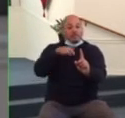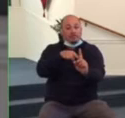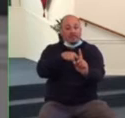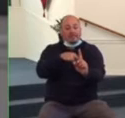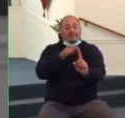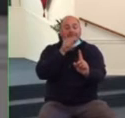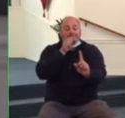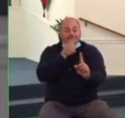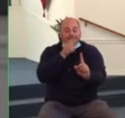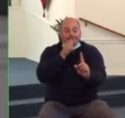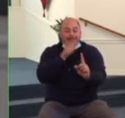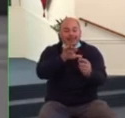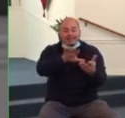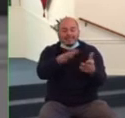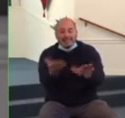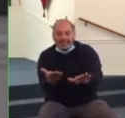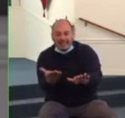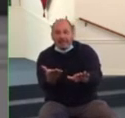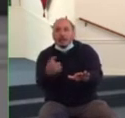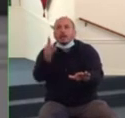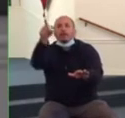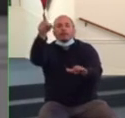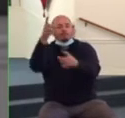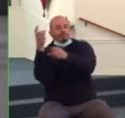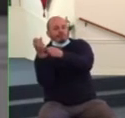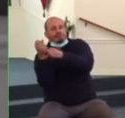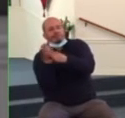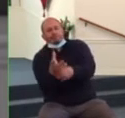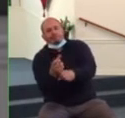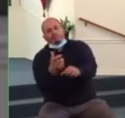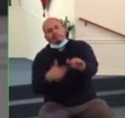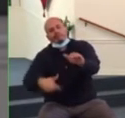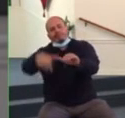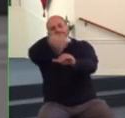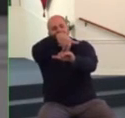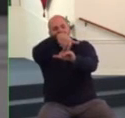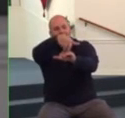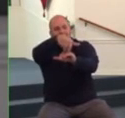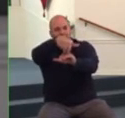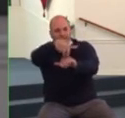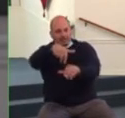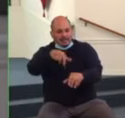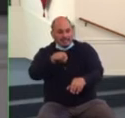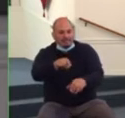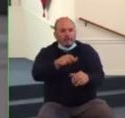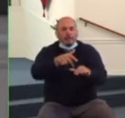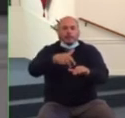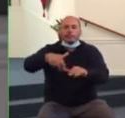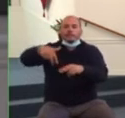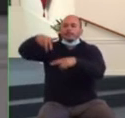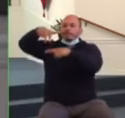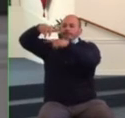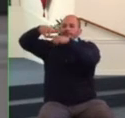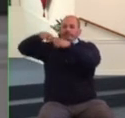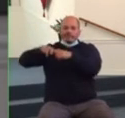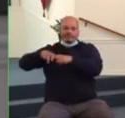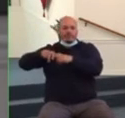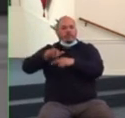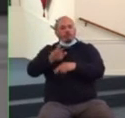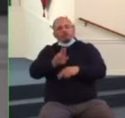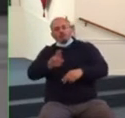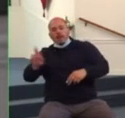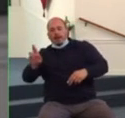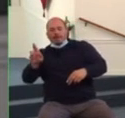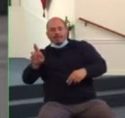lords. And one day Jesus is going to come again in unprecedented glory. If we live